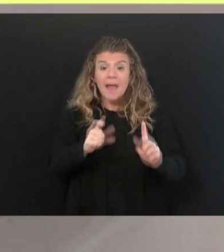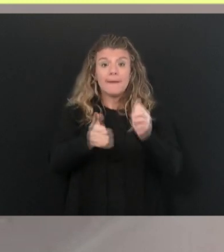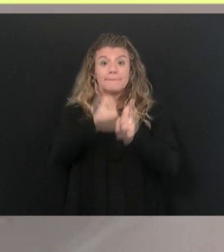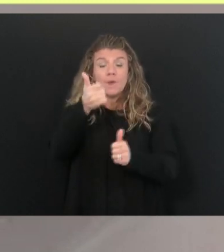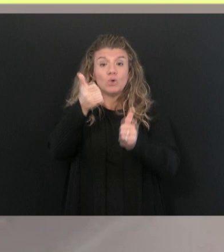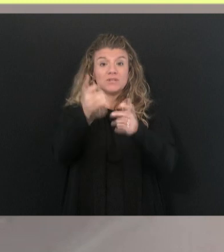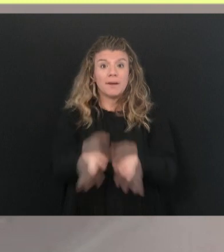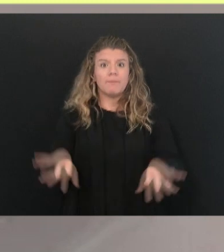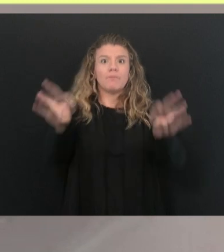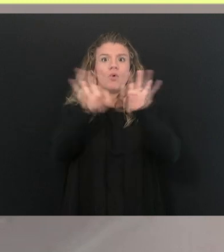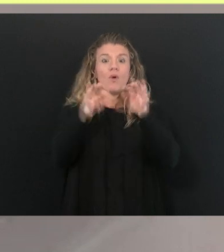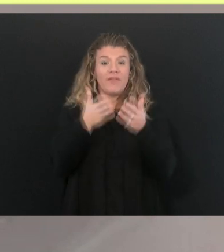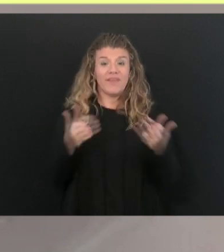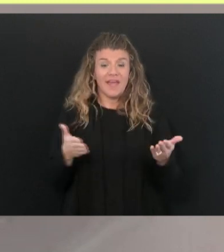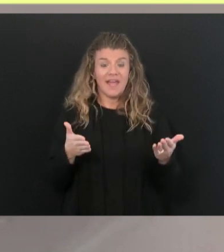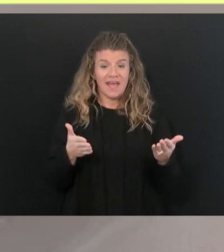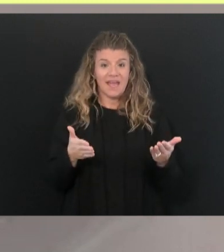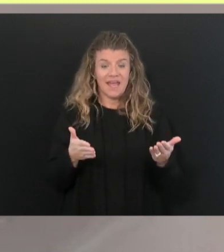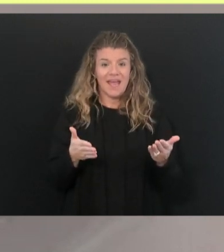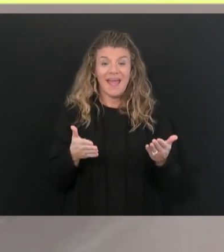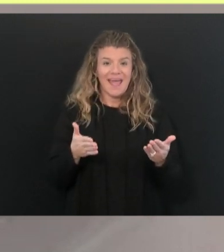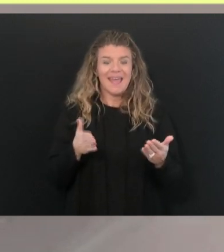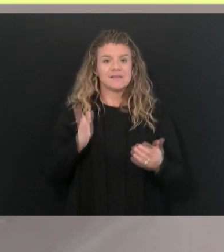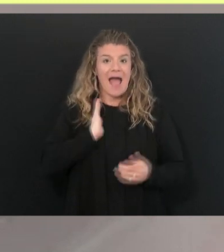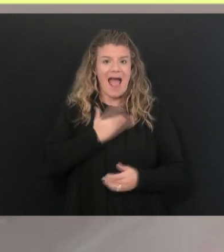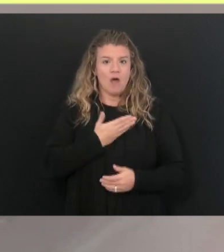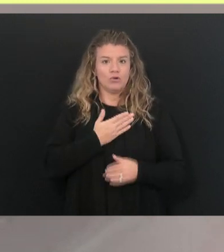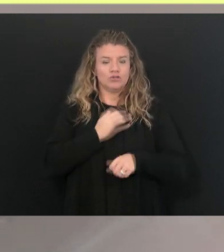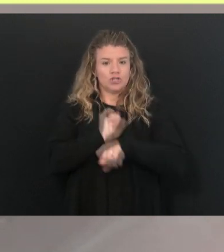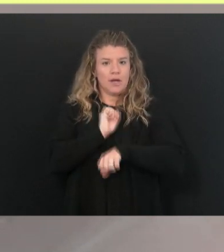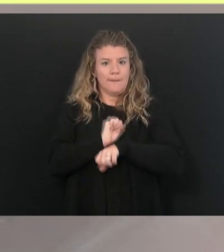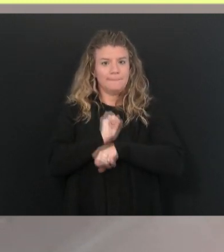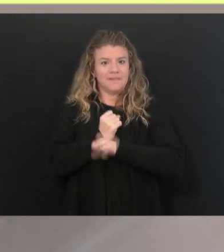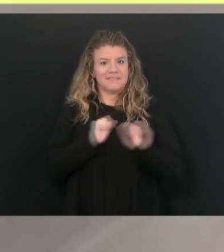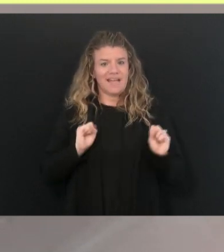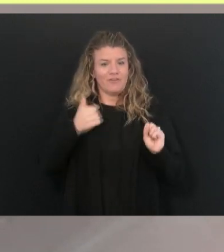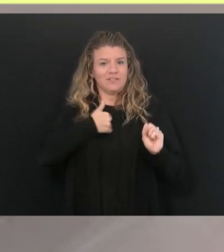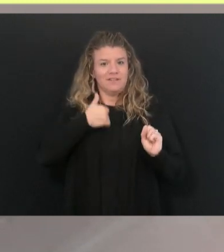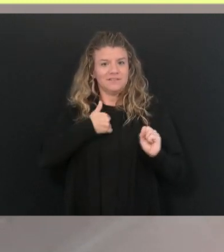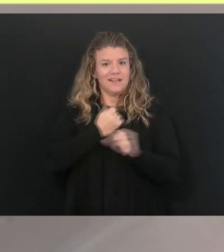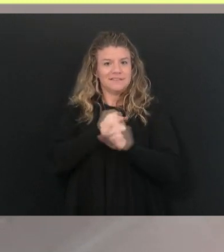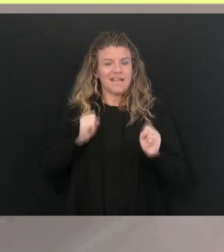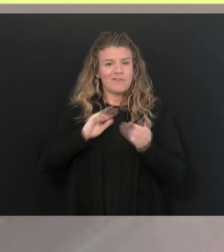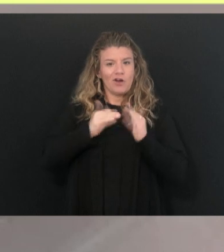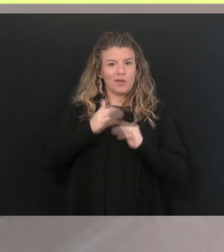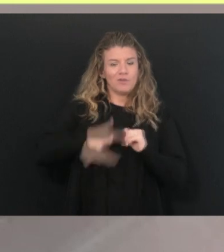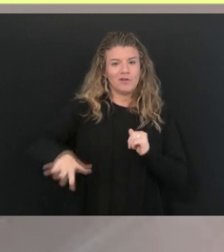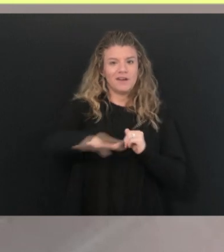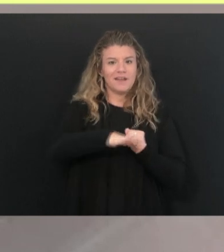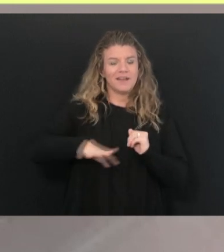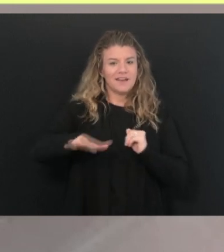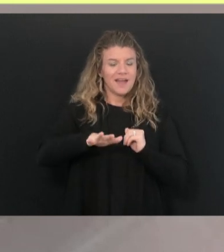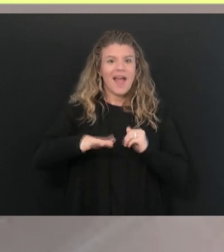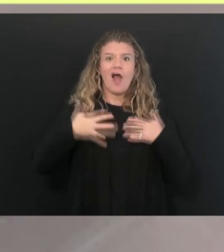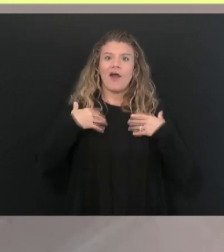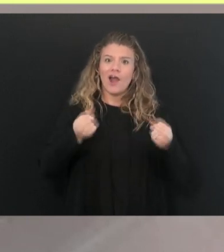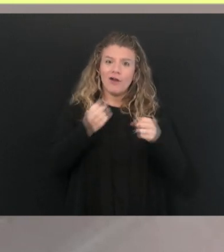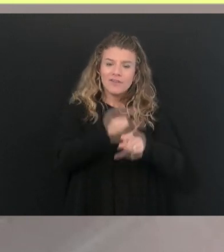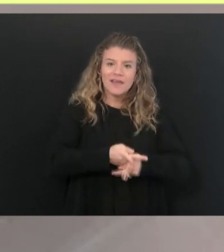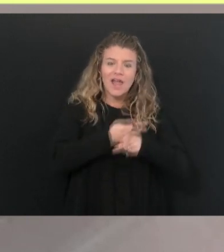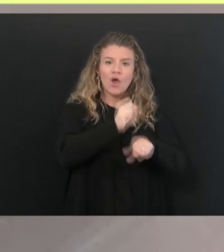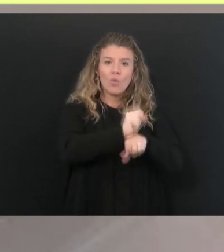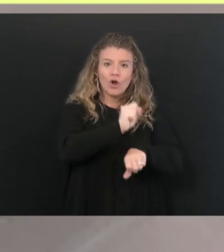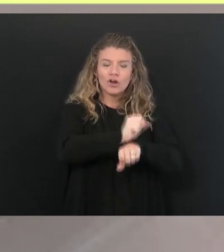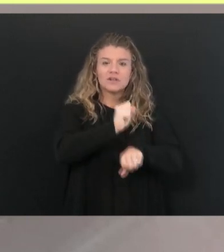it's really on each one of us to protect ourselves, to protect our communities, protect our healthcare workers, and